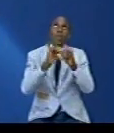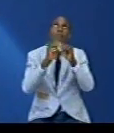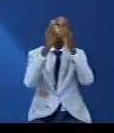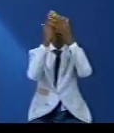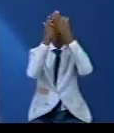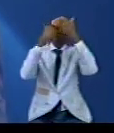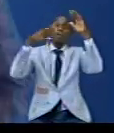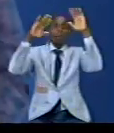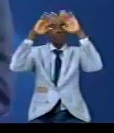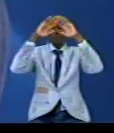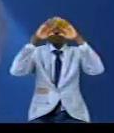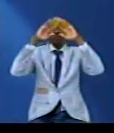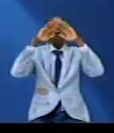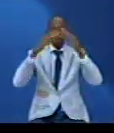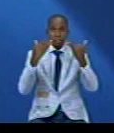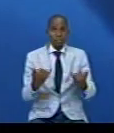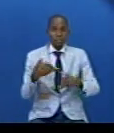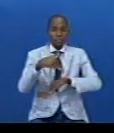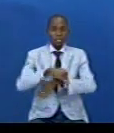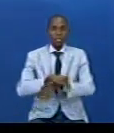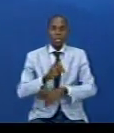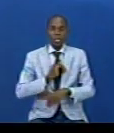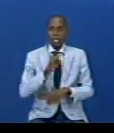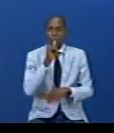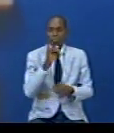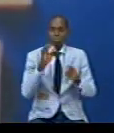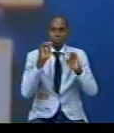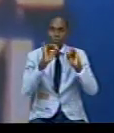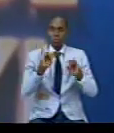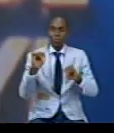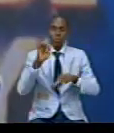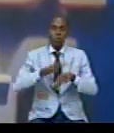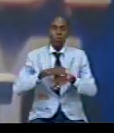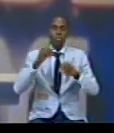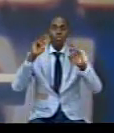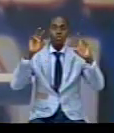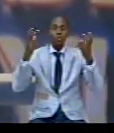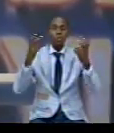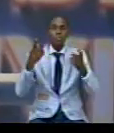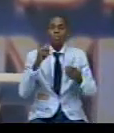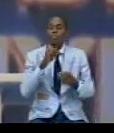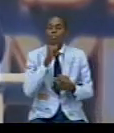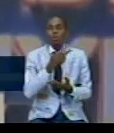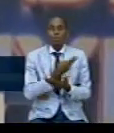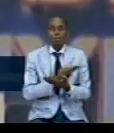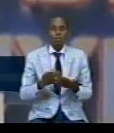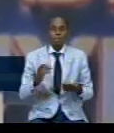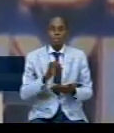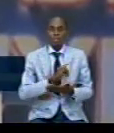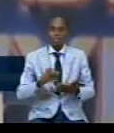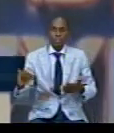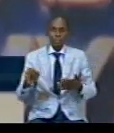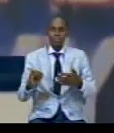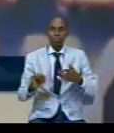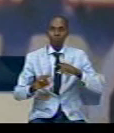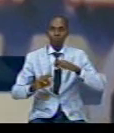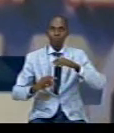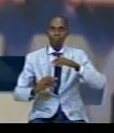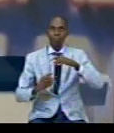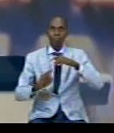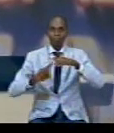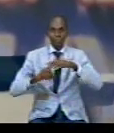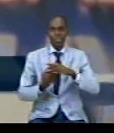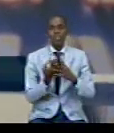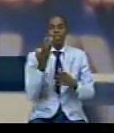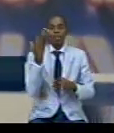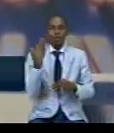heaven. Tonight I'm talking to you on the unfailing source of supernatural